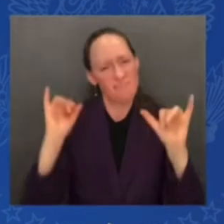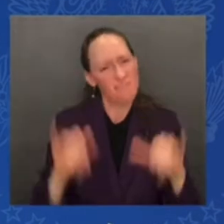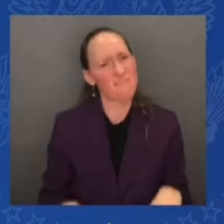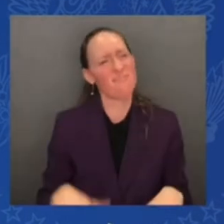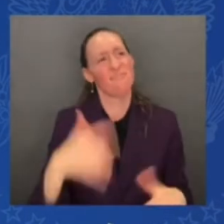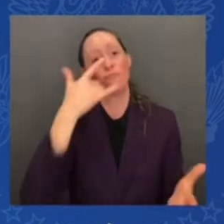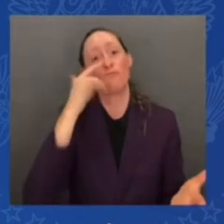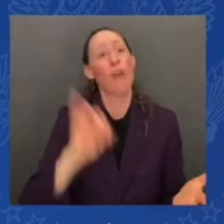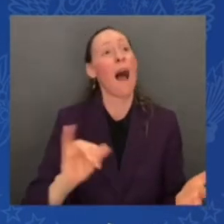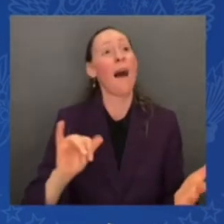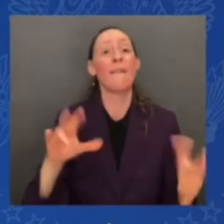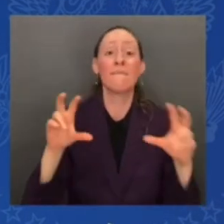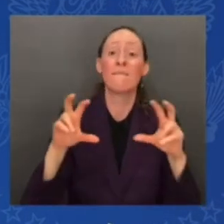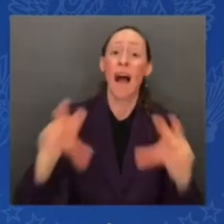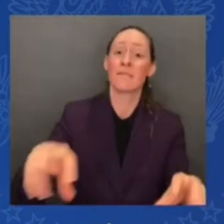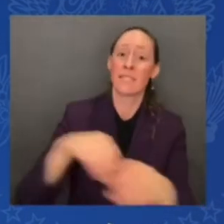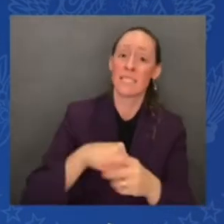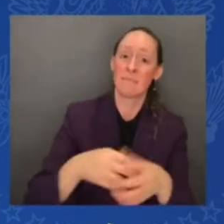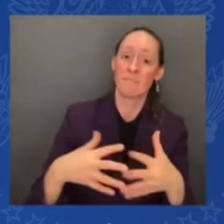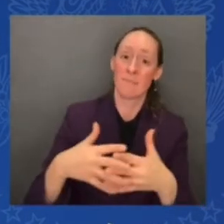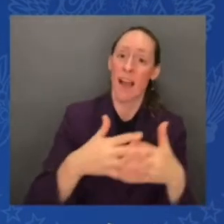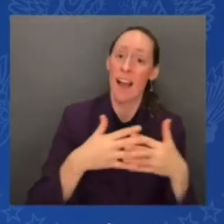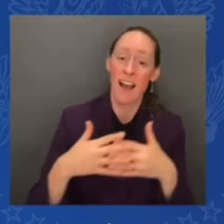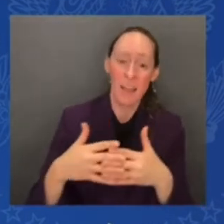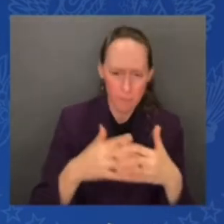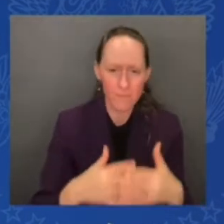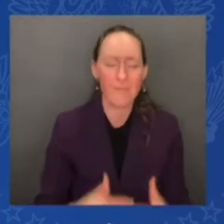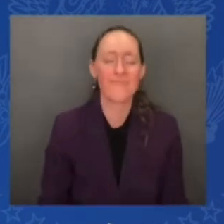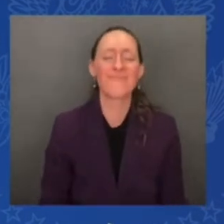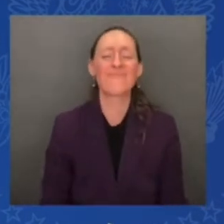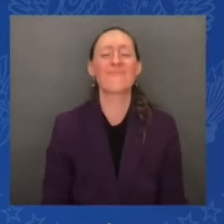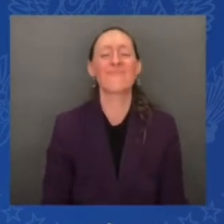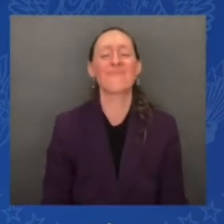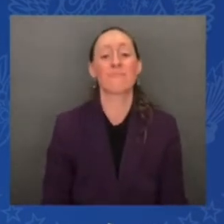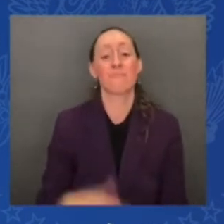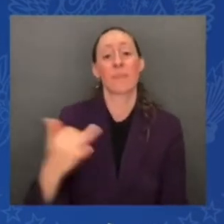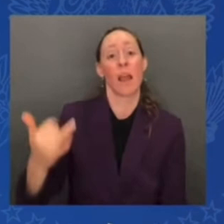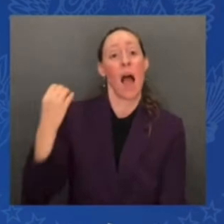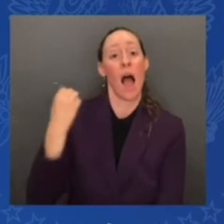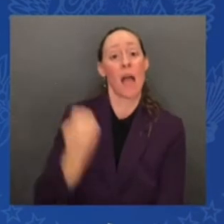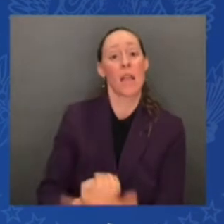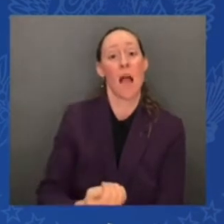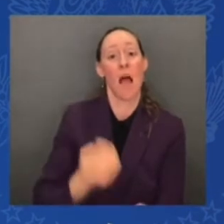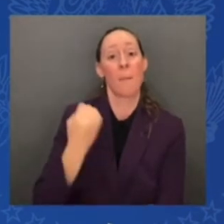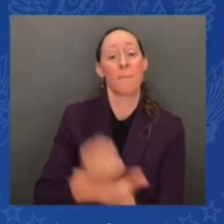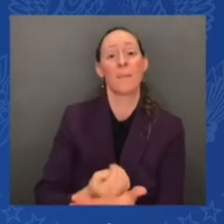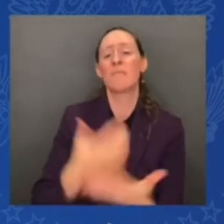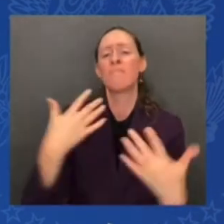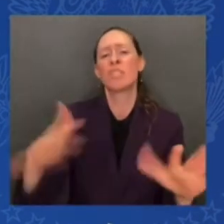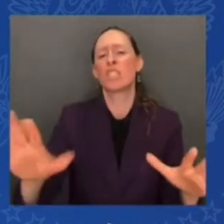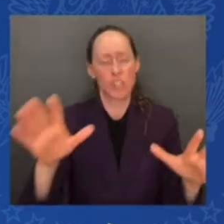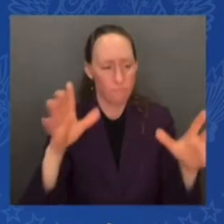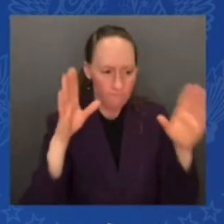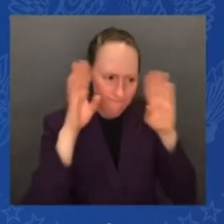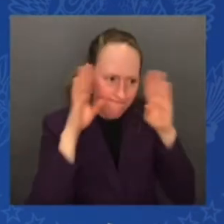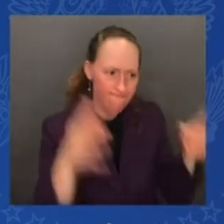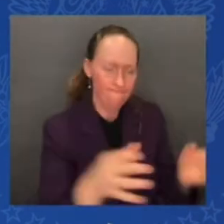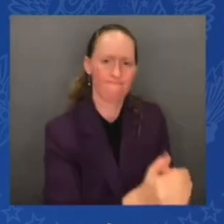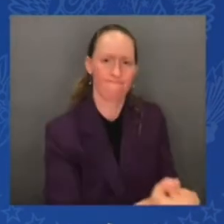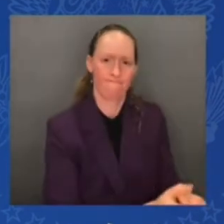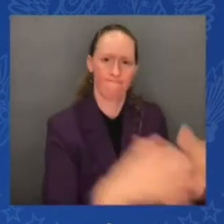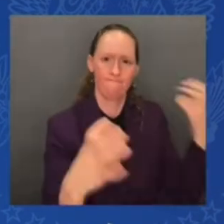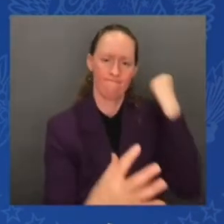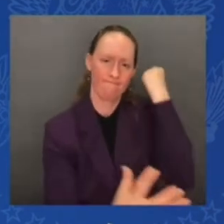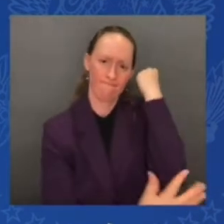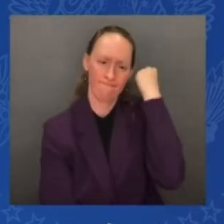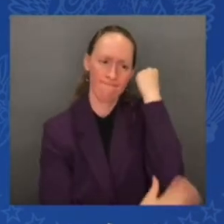middle out and the bottom up, not the top down. I came to office determined to move away from trickle-down economics. Not